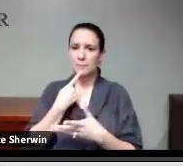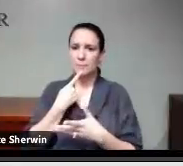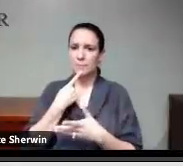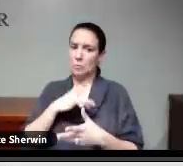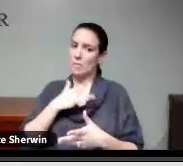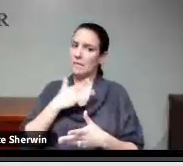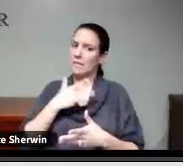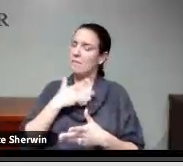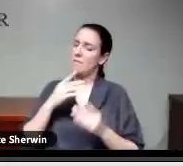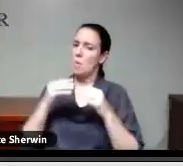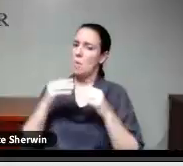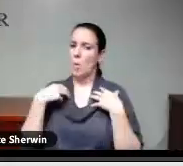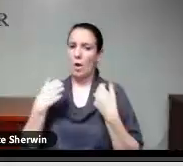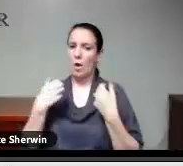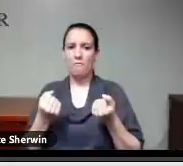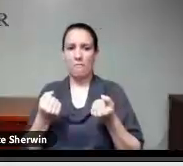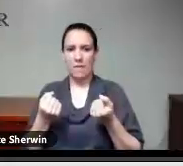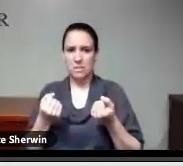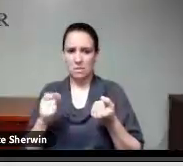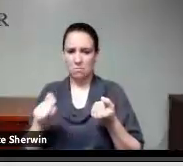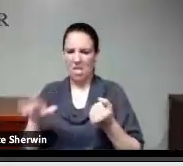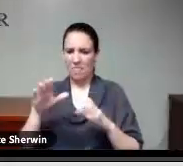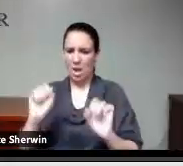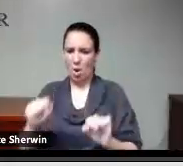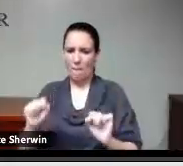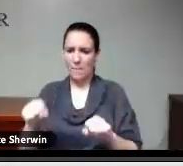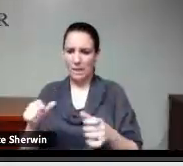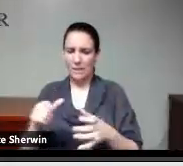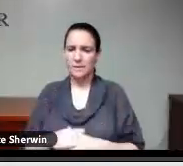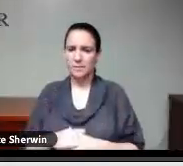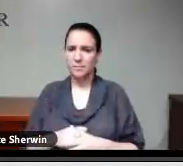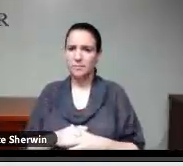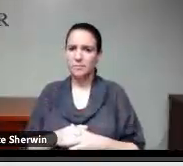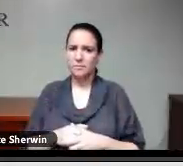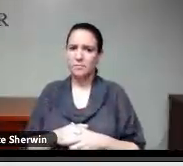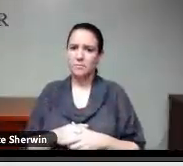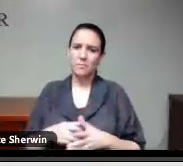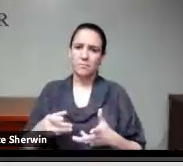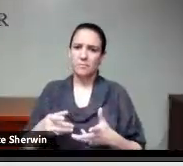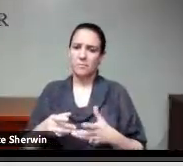more confident in their ability to navigate their